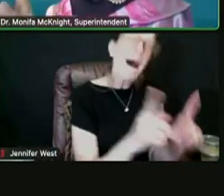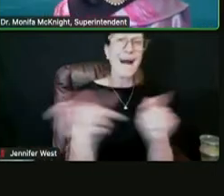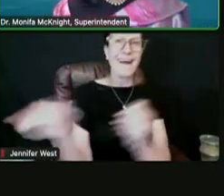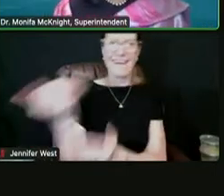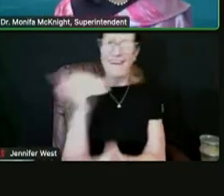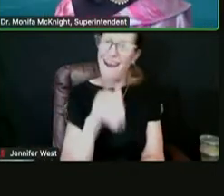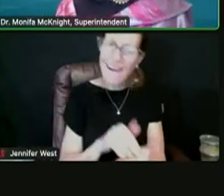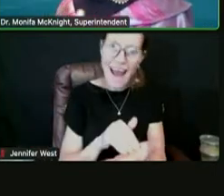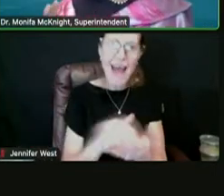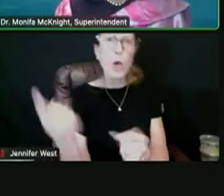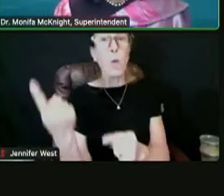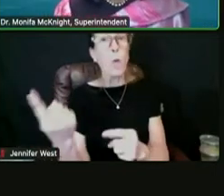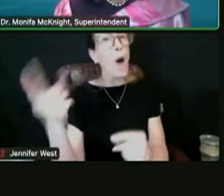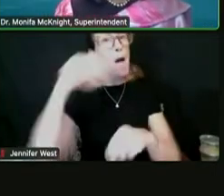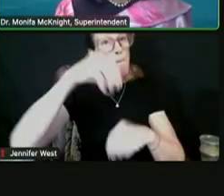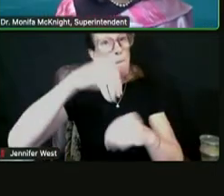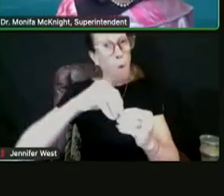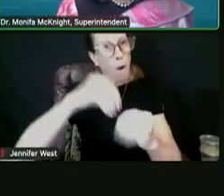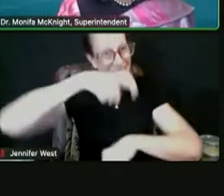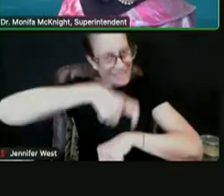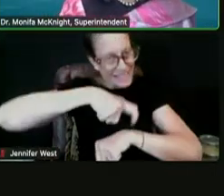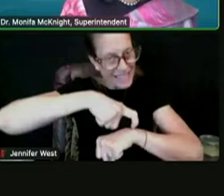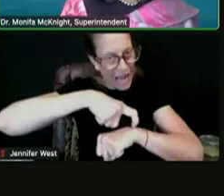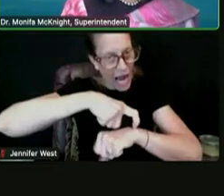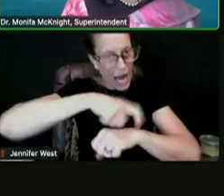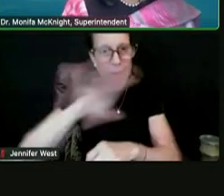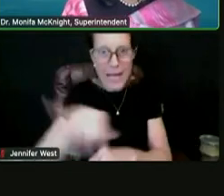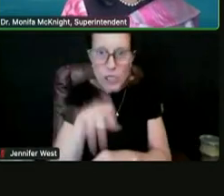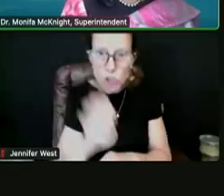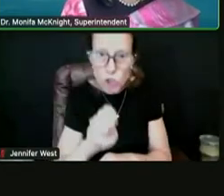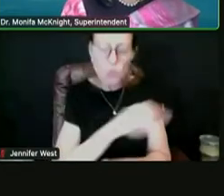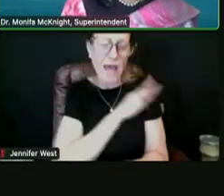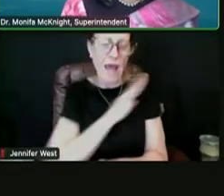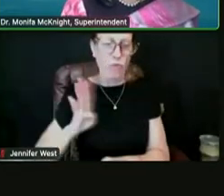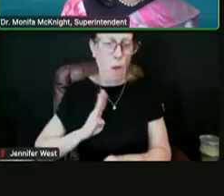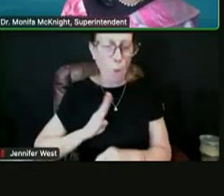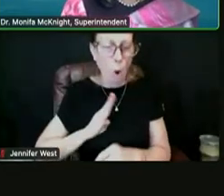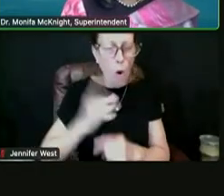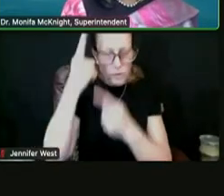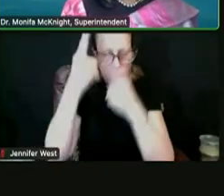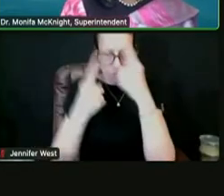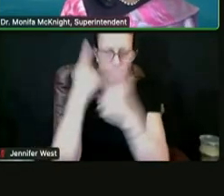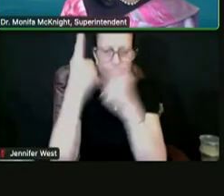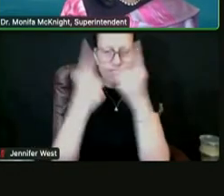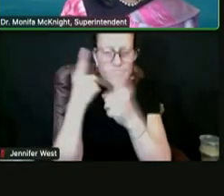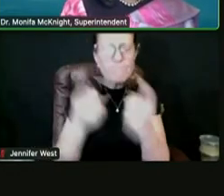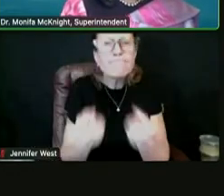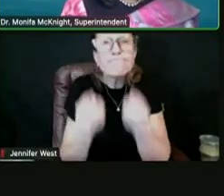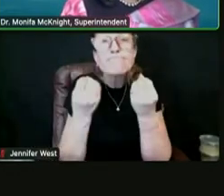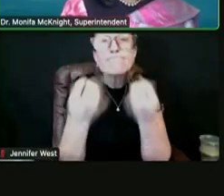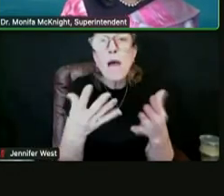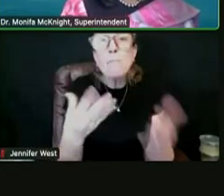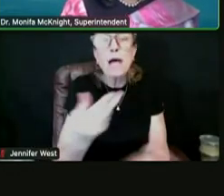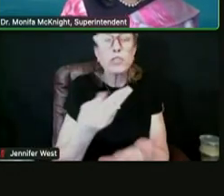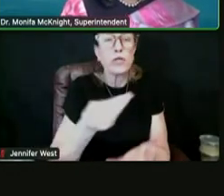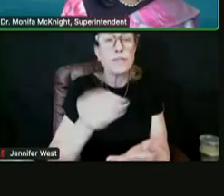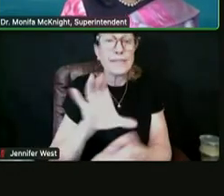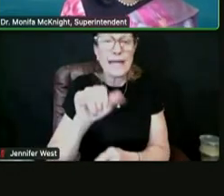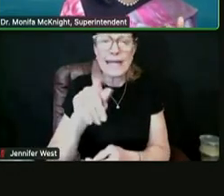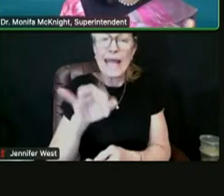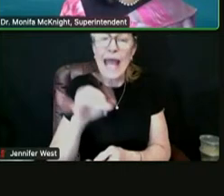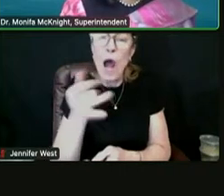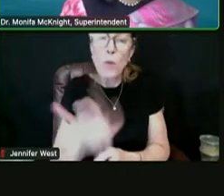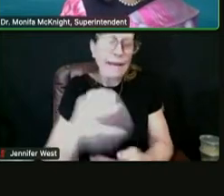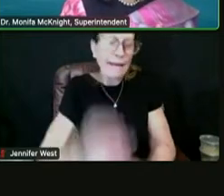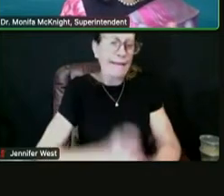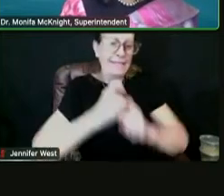to June. The board comes back in June to look at how much the county has given us compared to what we asked for. And